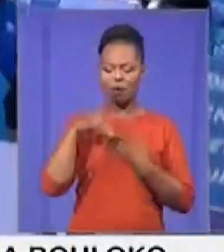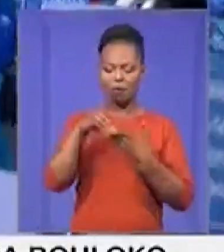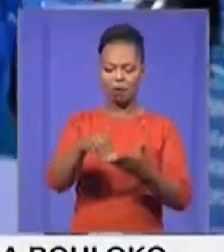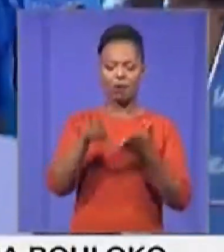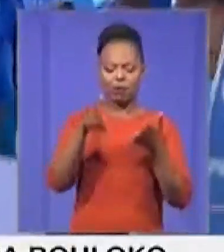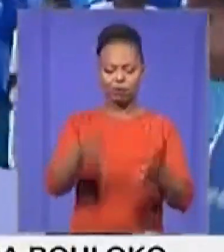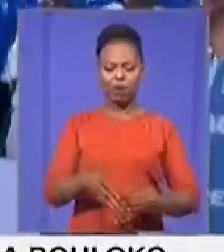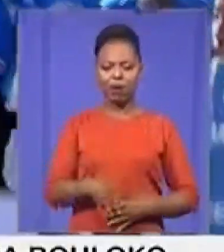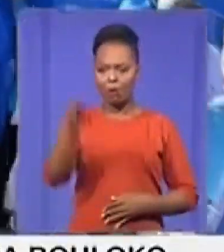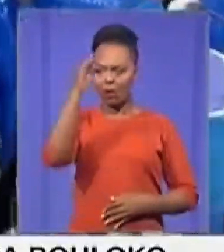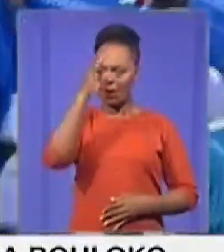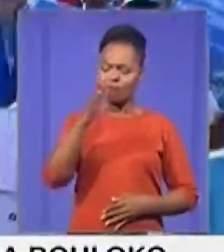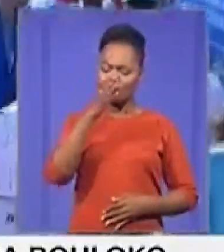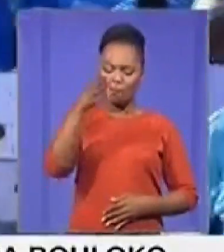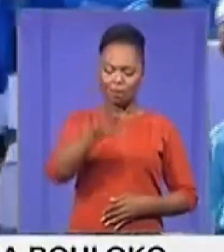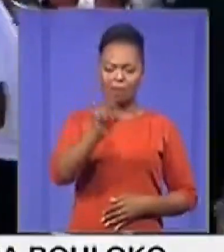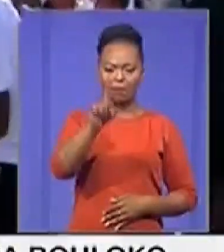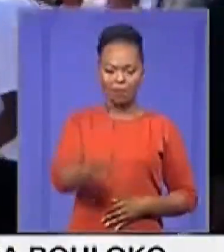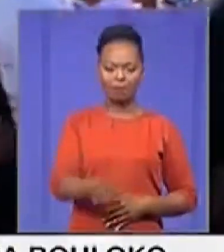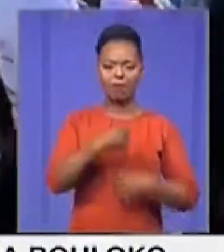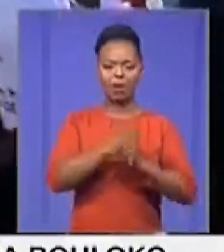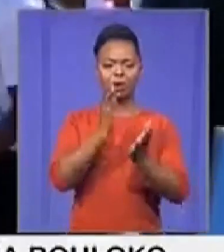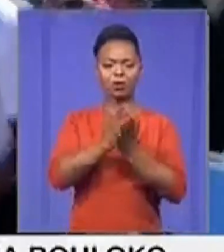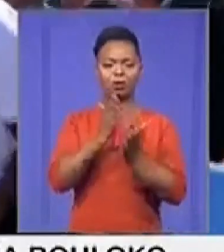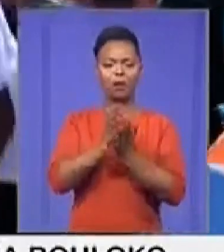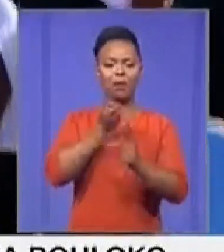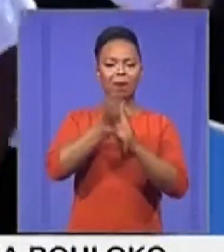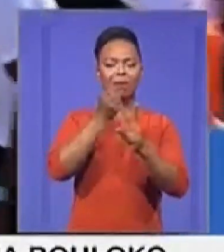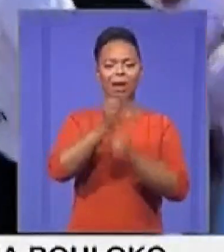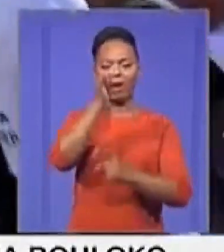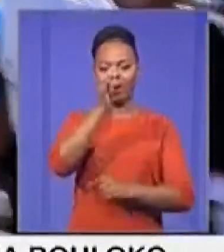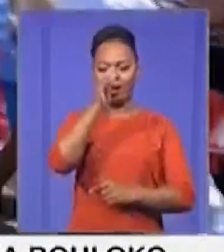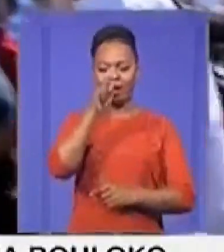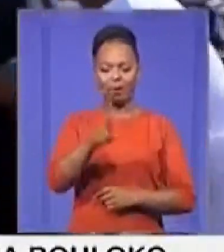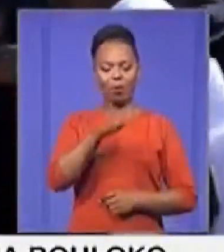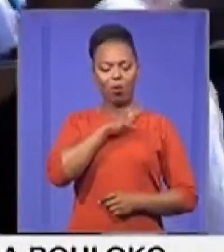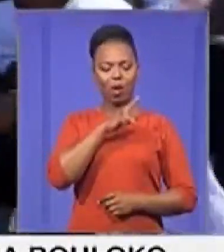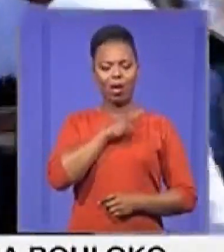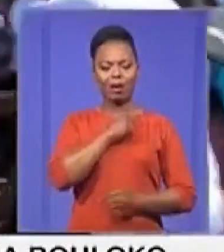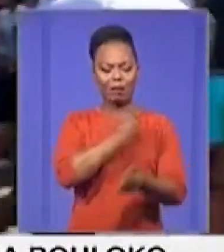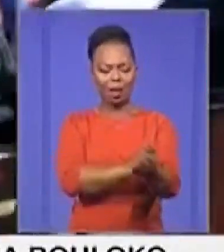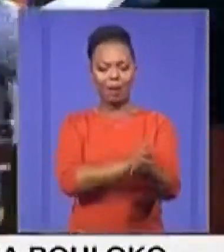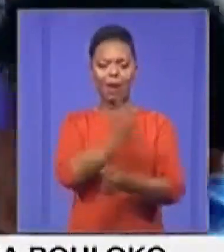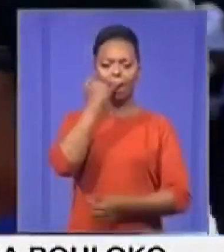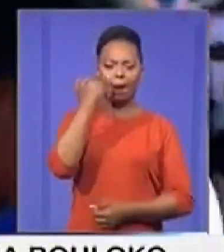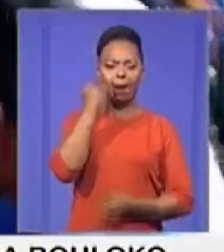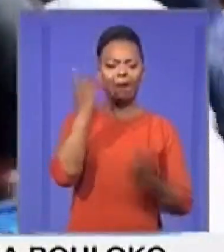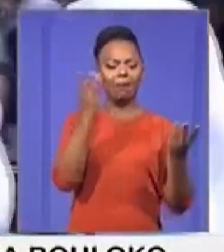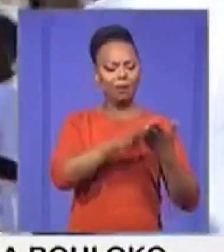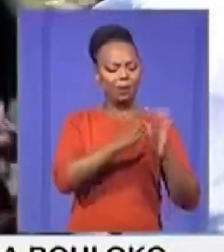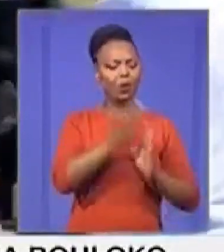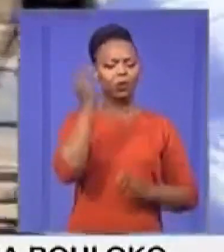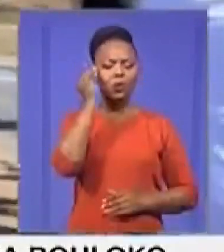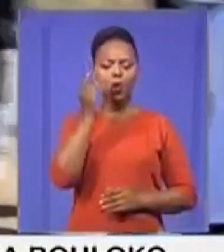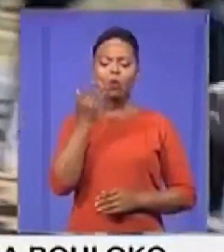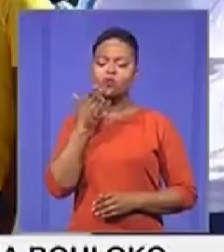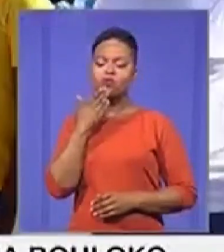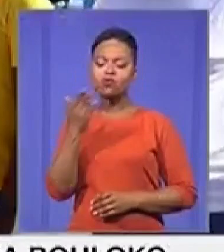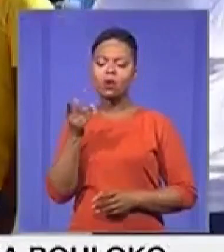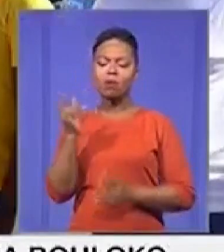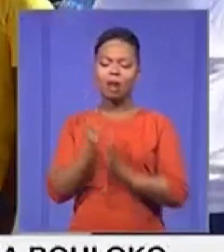oketse mapodisa gore go bonagale gore le lwantsha ditsotsi gonne batho ba rona ba itse go diritibatsi di rekiswang teng ebile ba itse gore ke mang